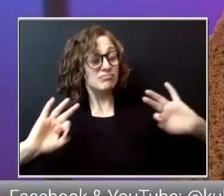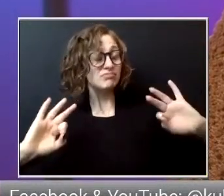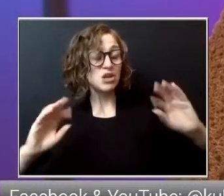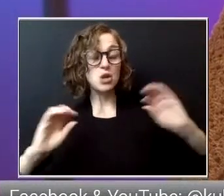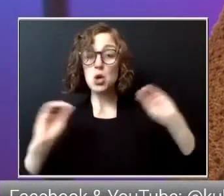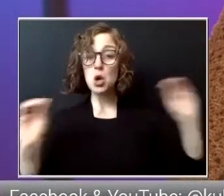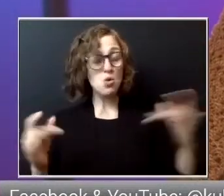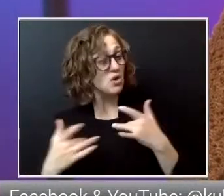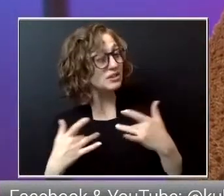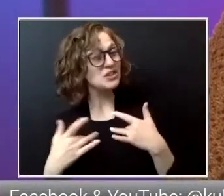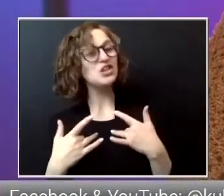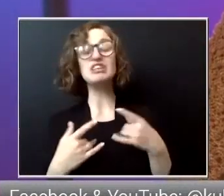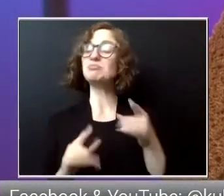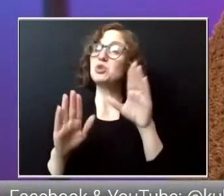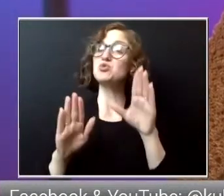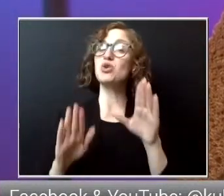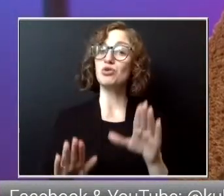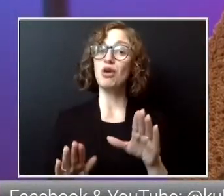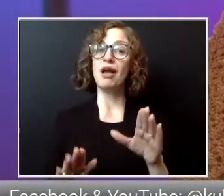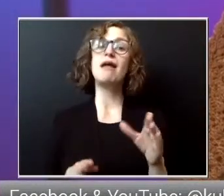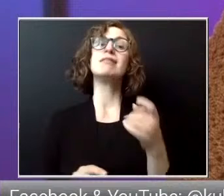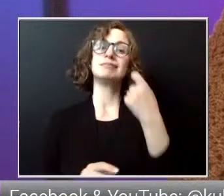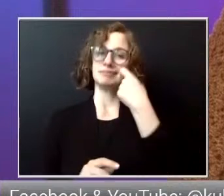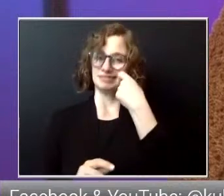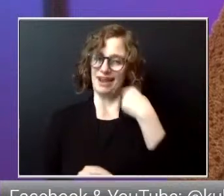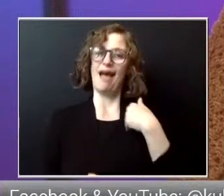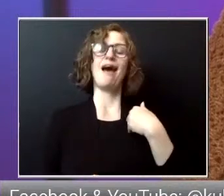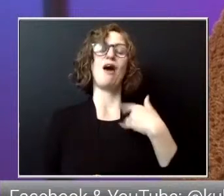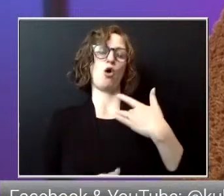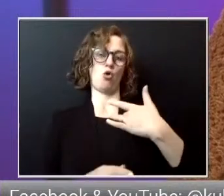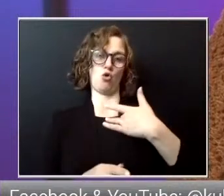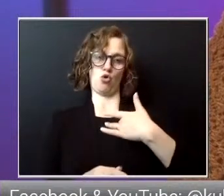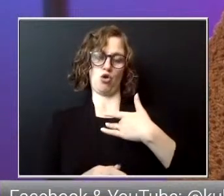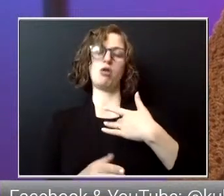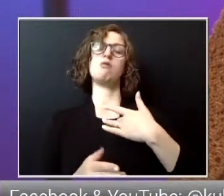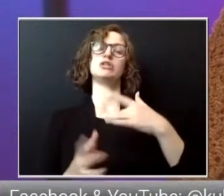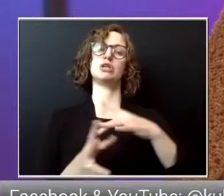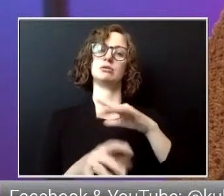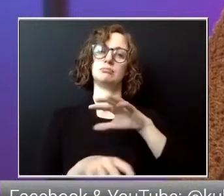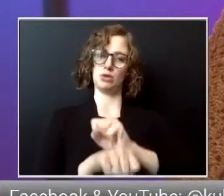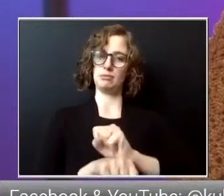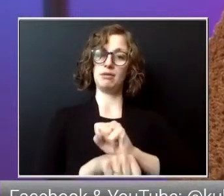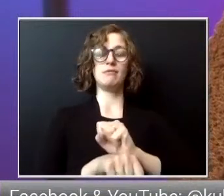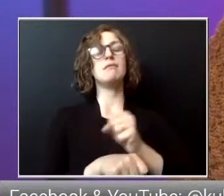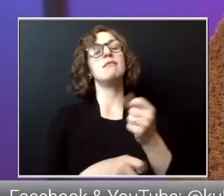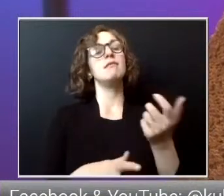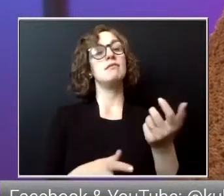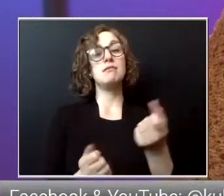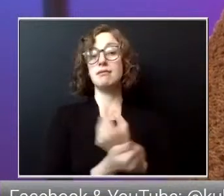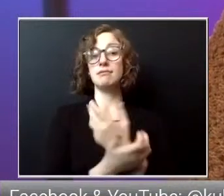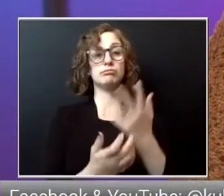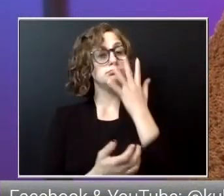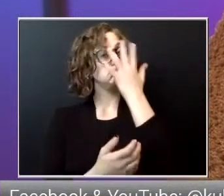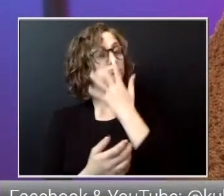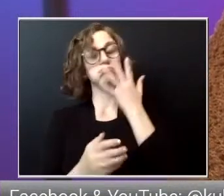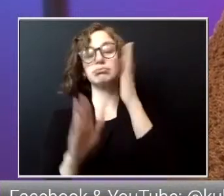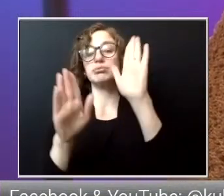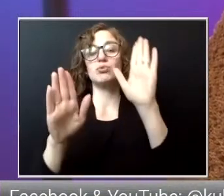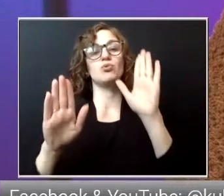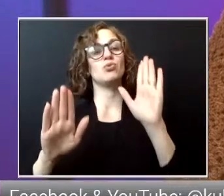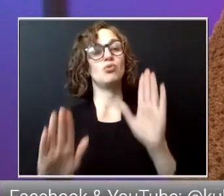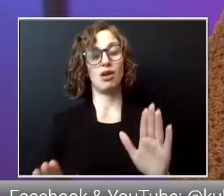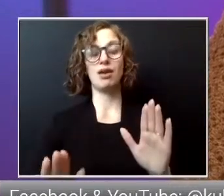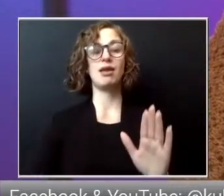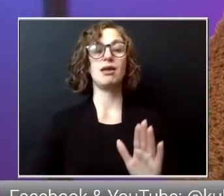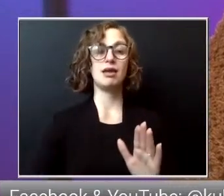his cardiology appointment recently, and yeah, everything's looking great. He still has